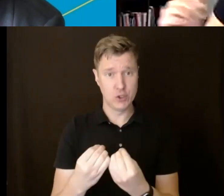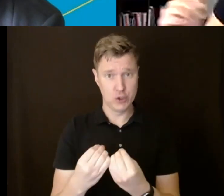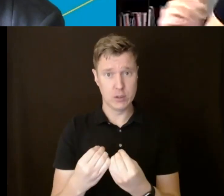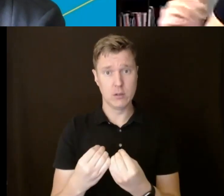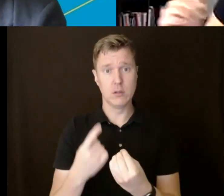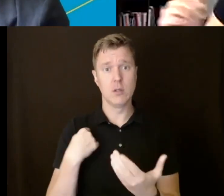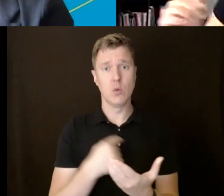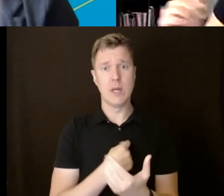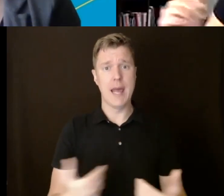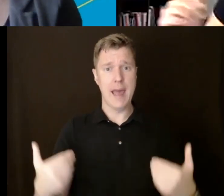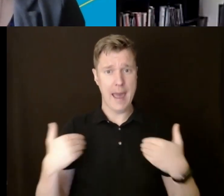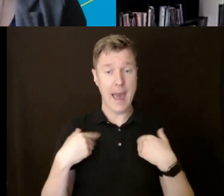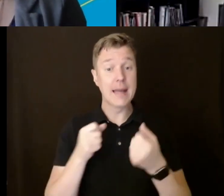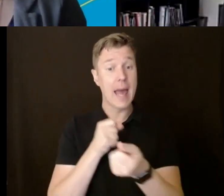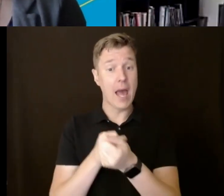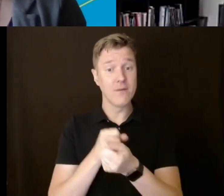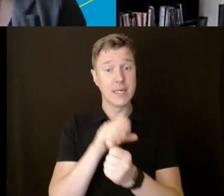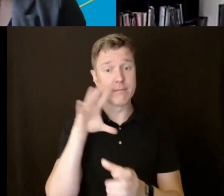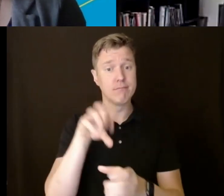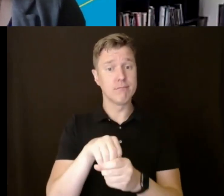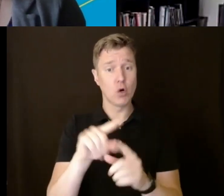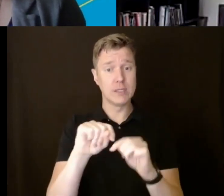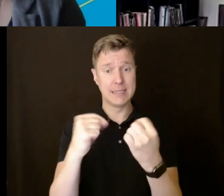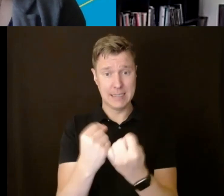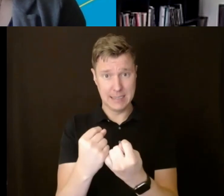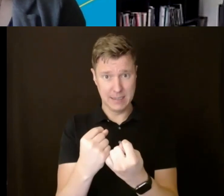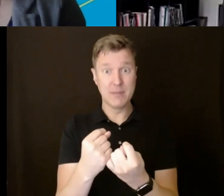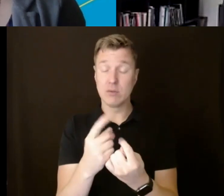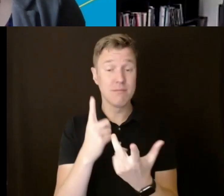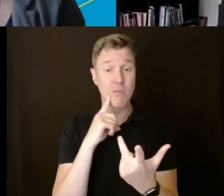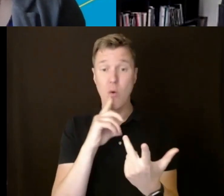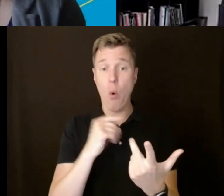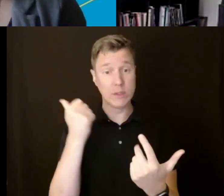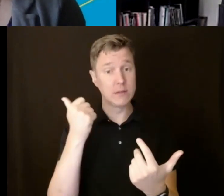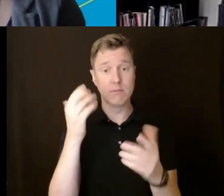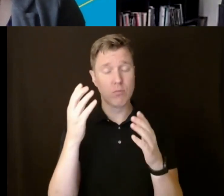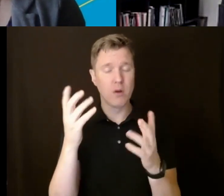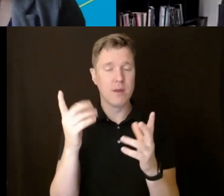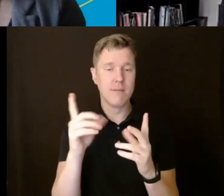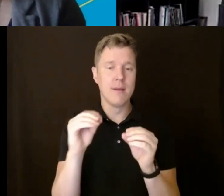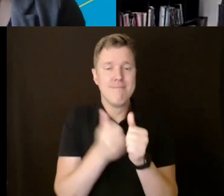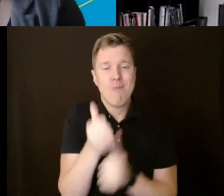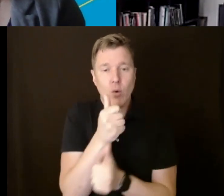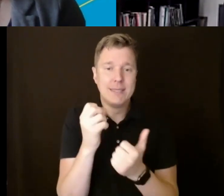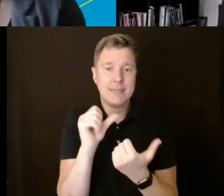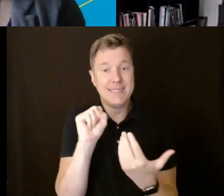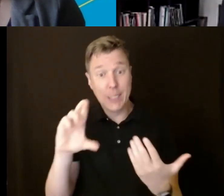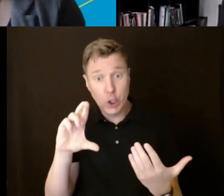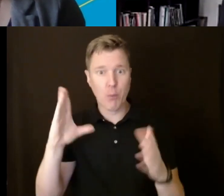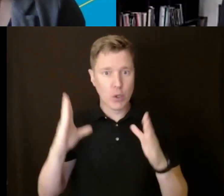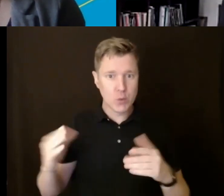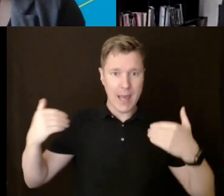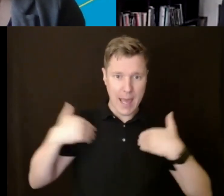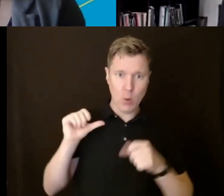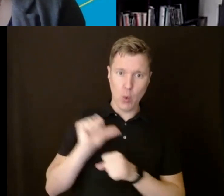we had an advocate on our team who was our most senior advocate, who'd been there for about 15 years, but that whole time was working